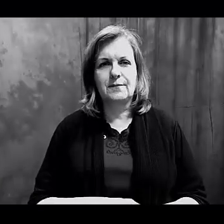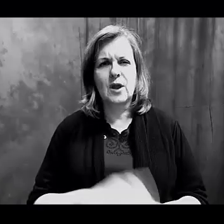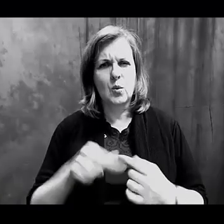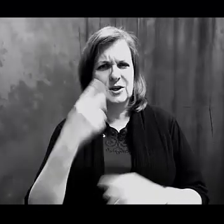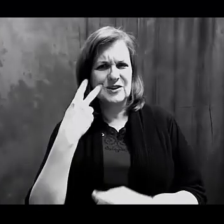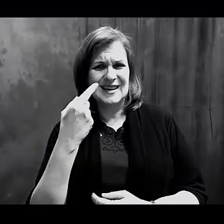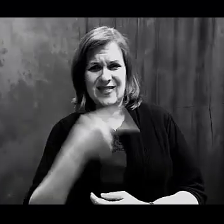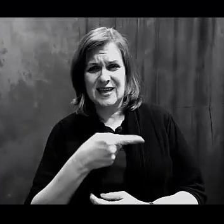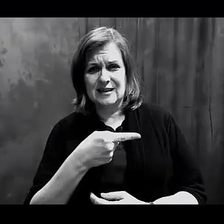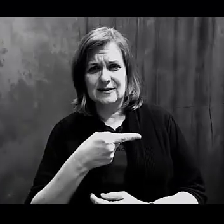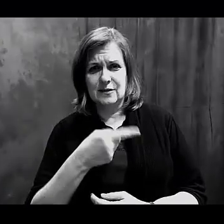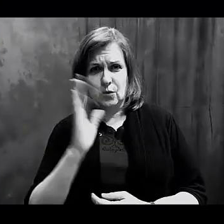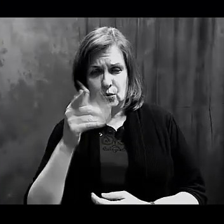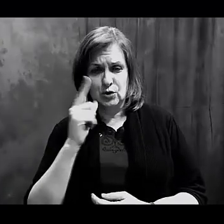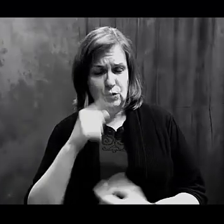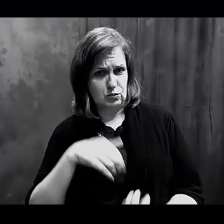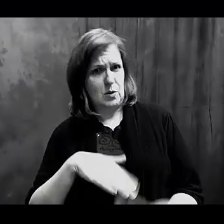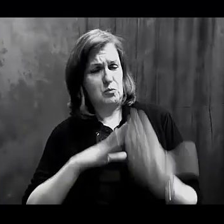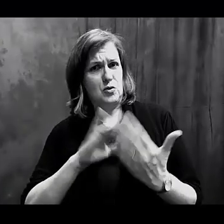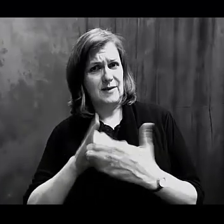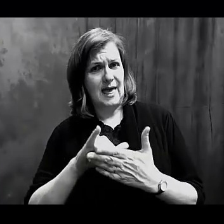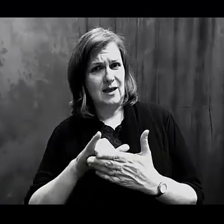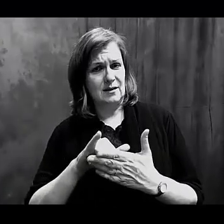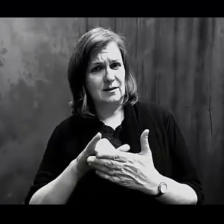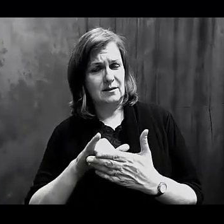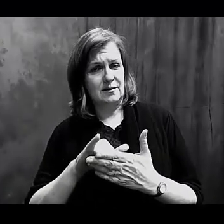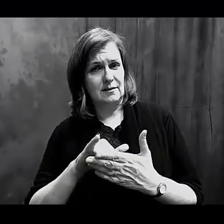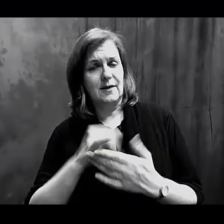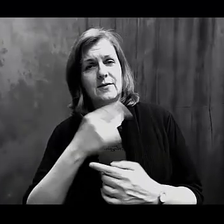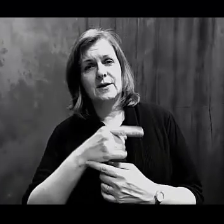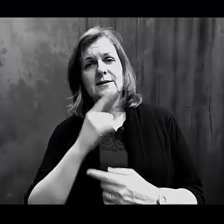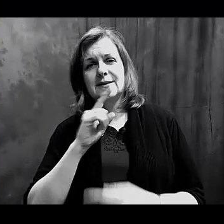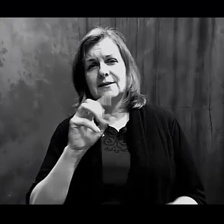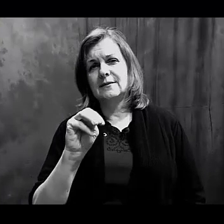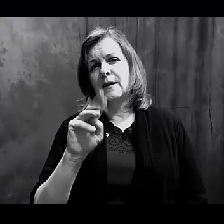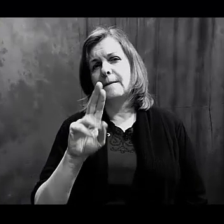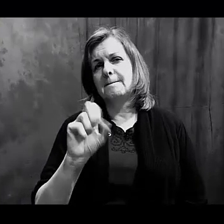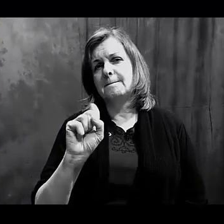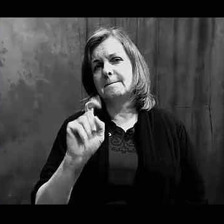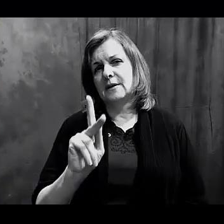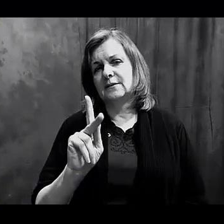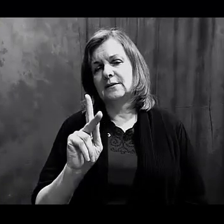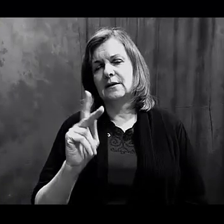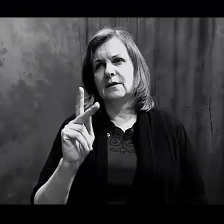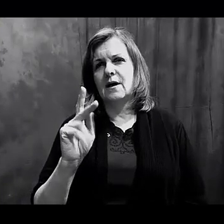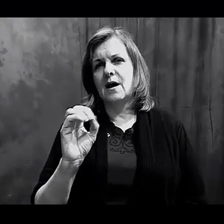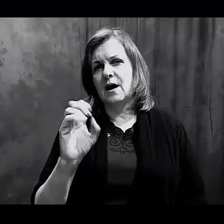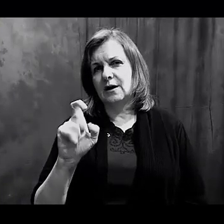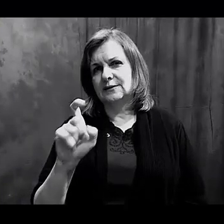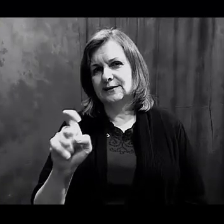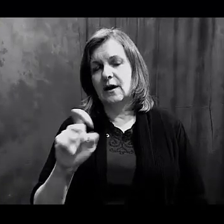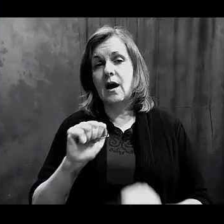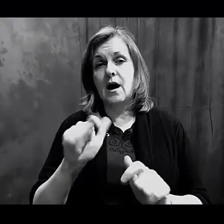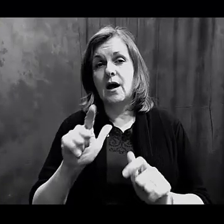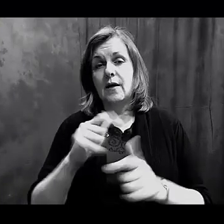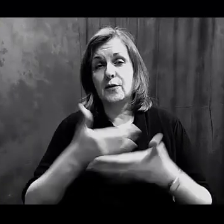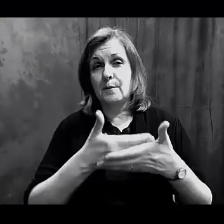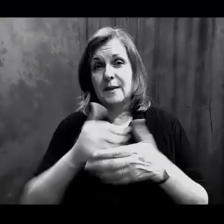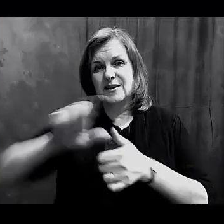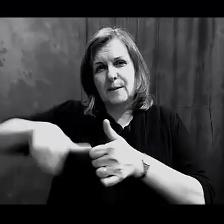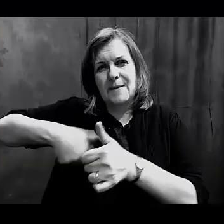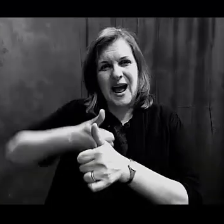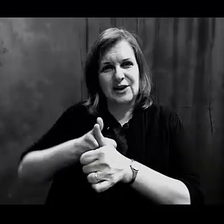But frankly, are you going to mess with something that looks like this? Okay, so this is a population of muskox. They put all the